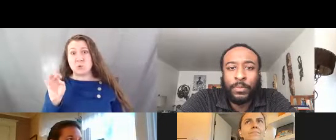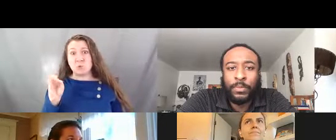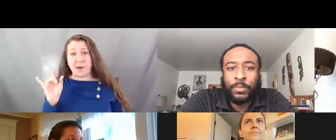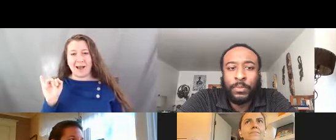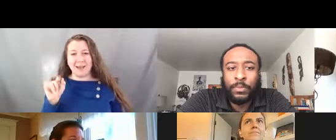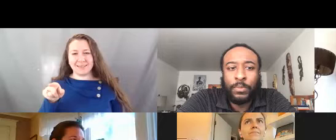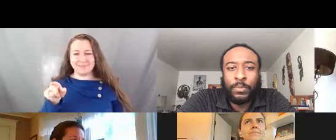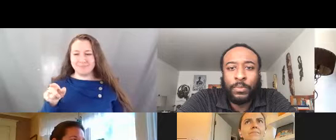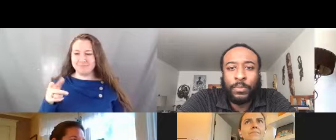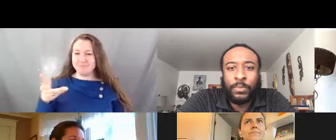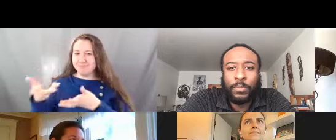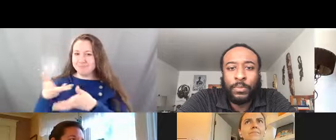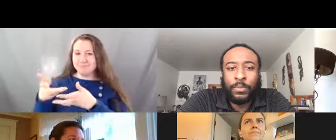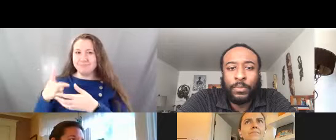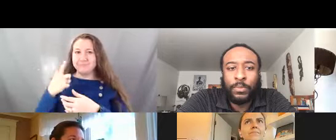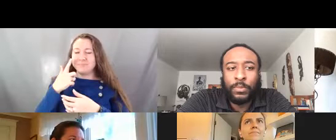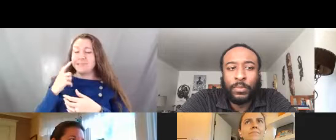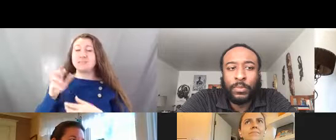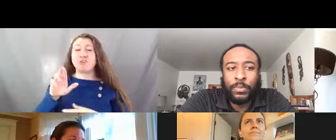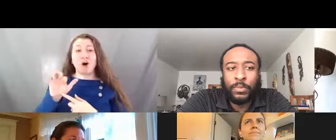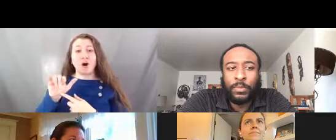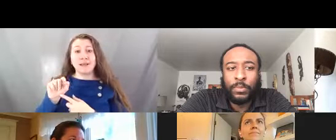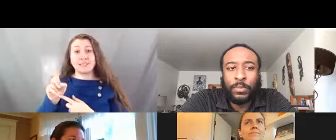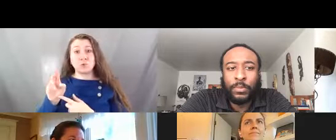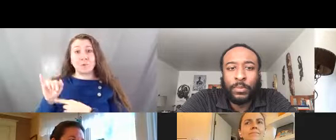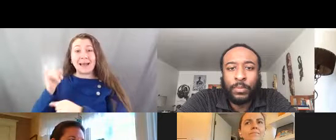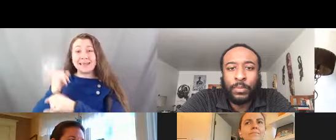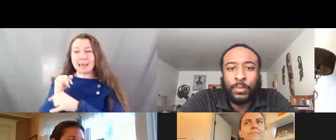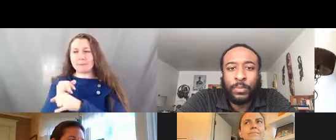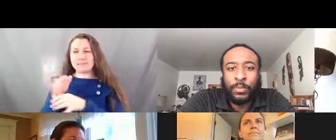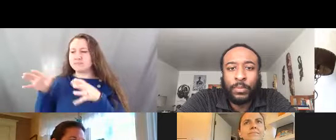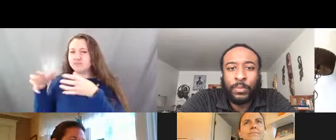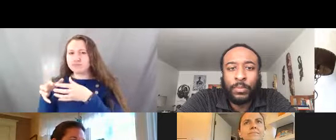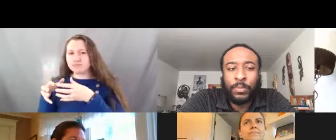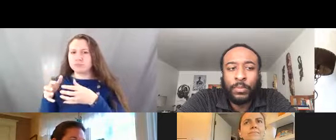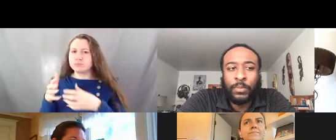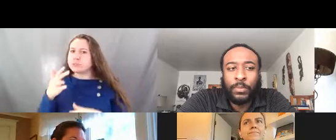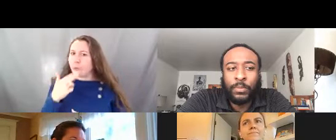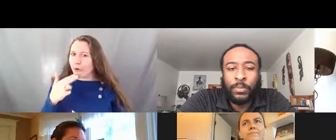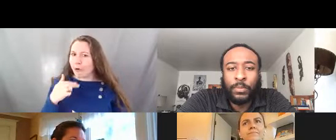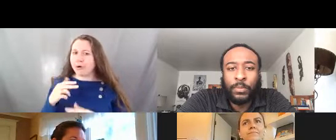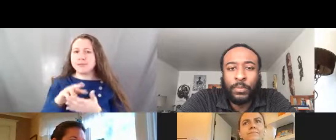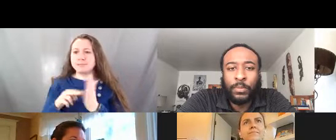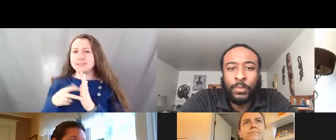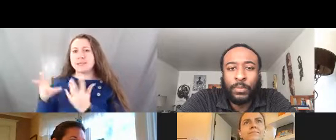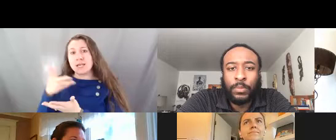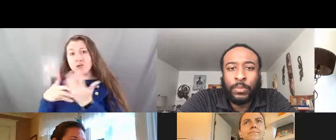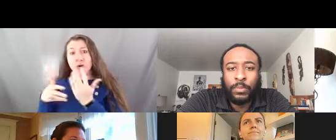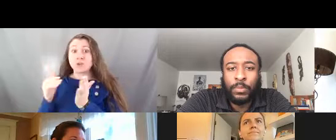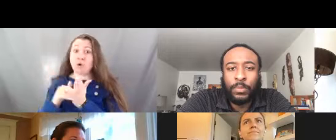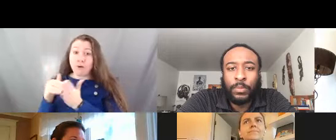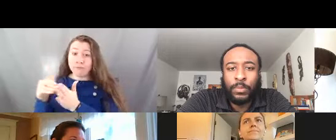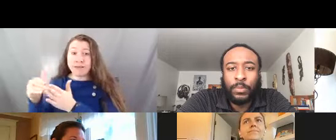uh, because it is a smaller campus, you kind of will interact with those people very much more often than